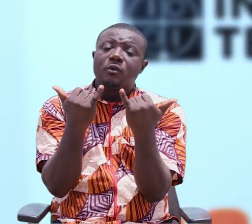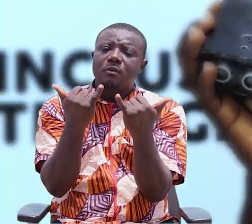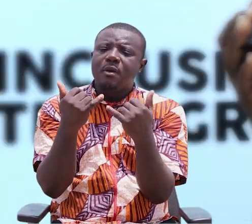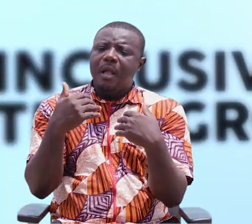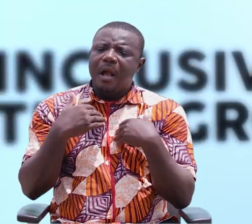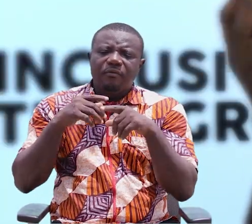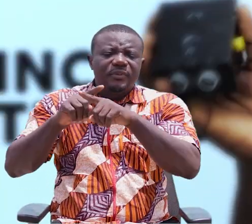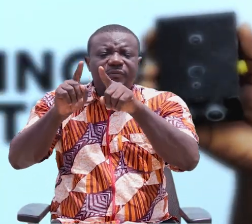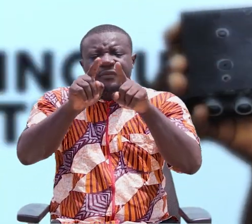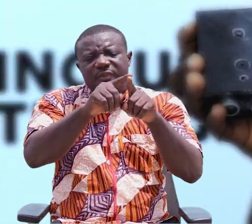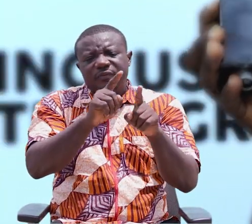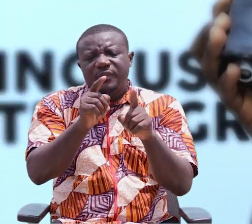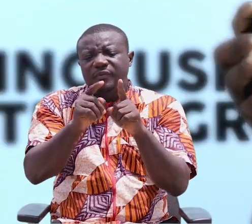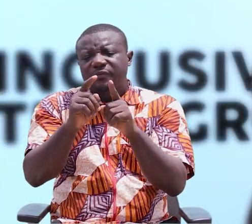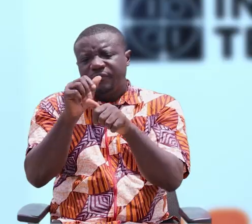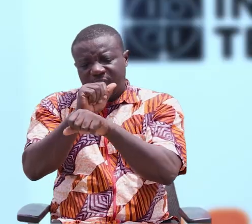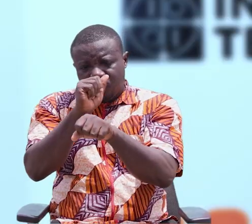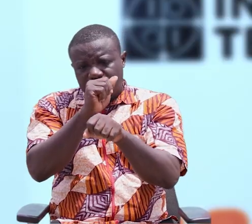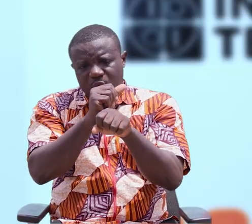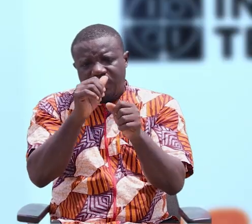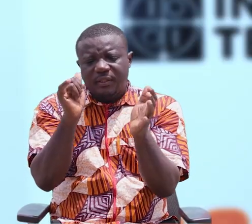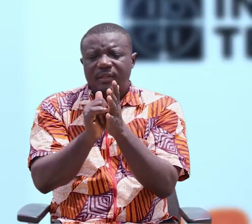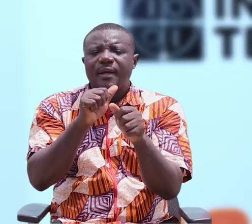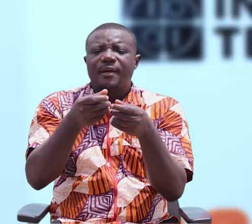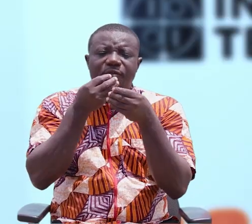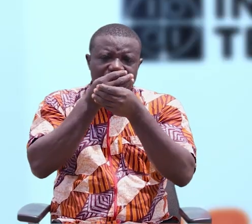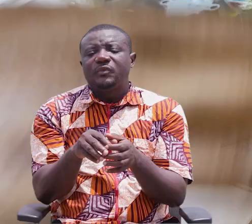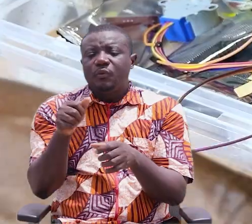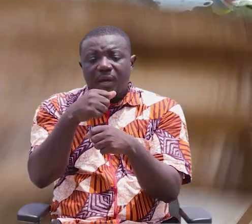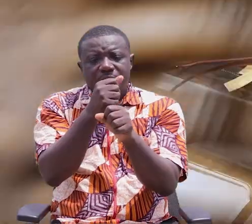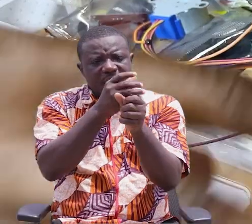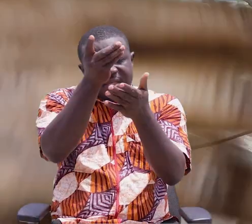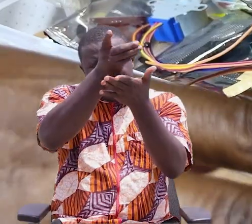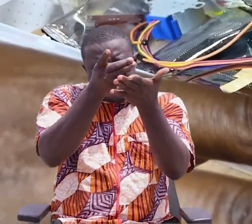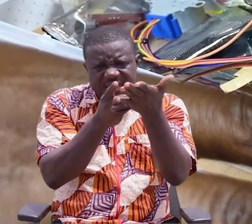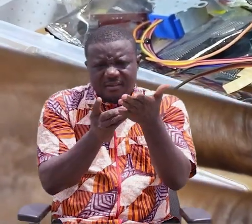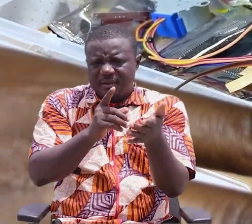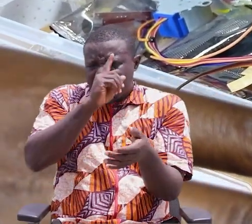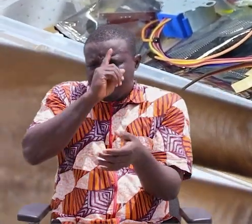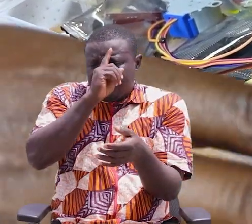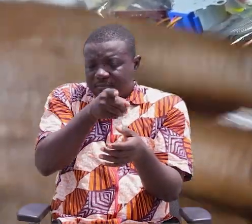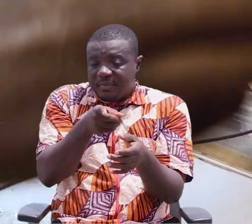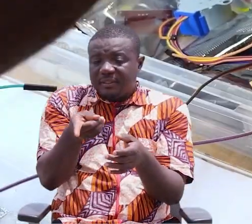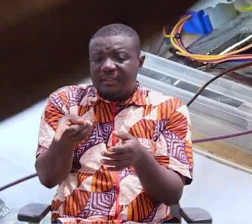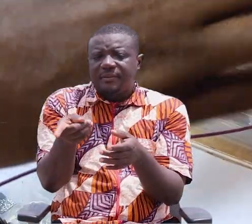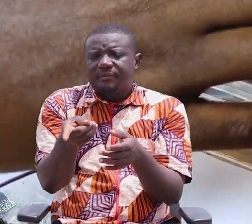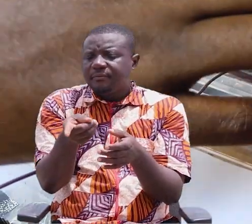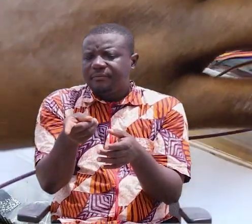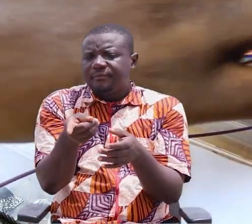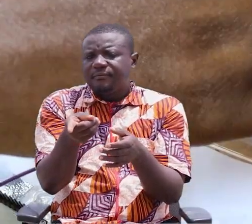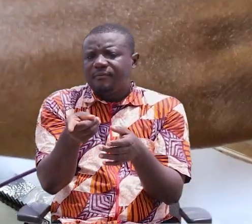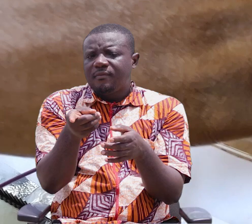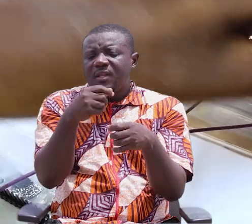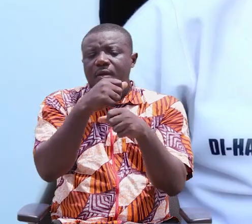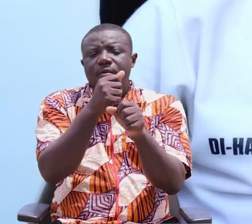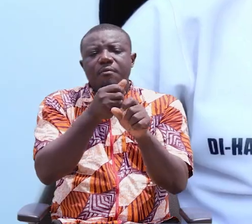also, it has all the functionalities of this one, and you will be able to get all the information. Design of the smart navigation